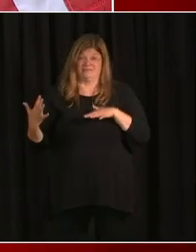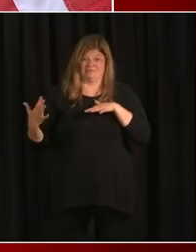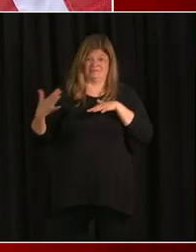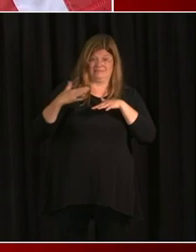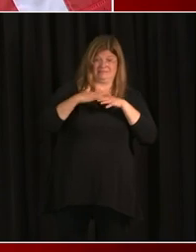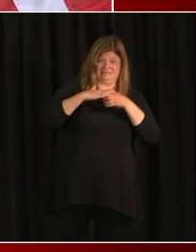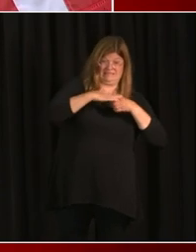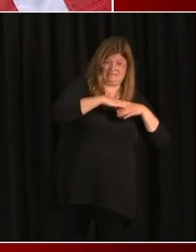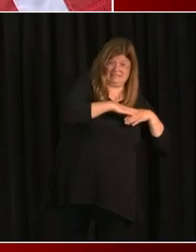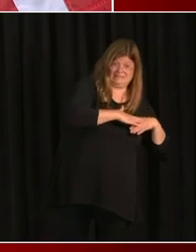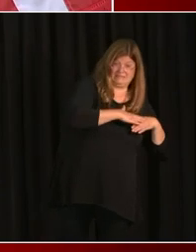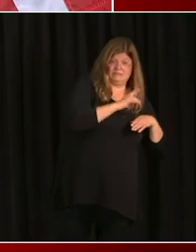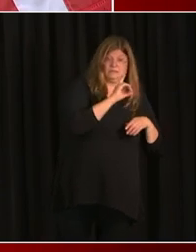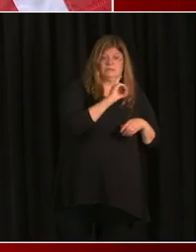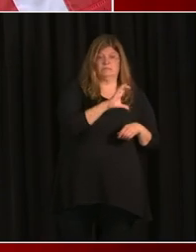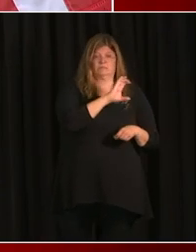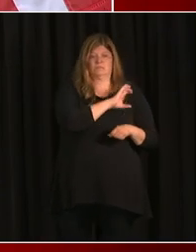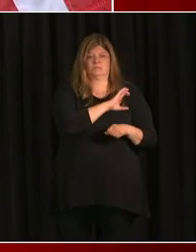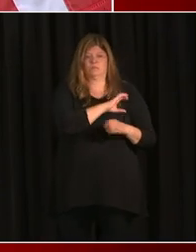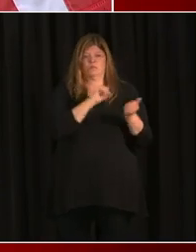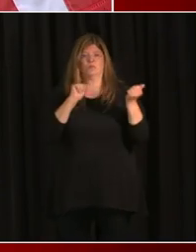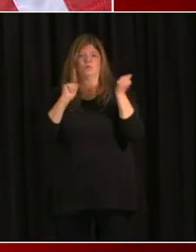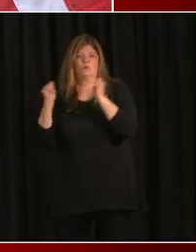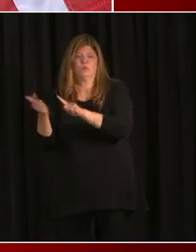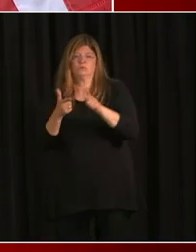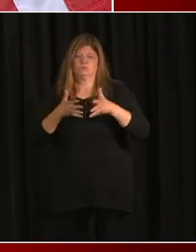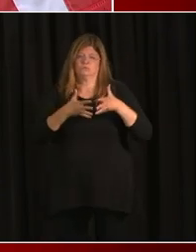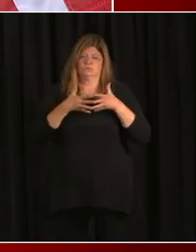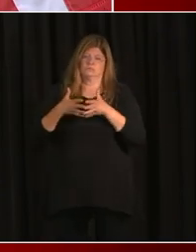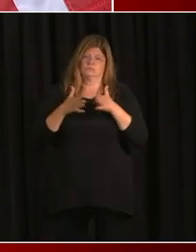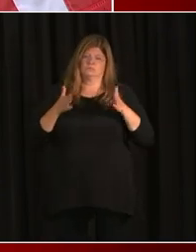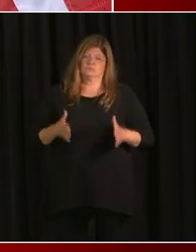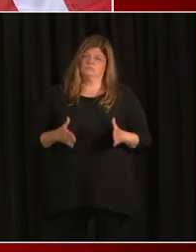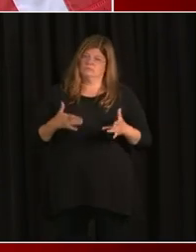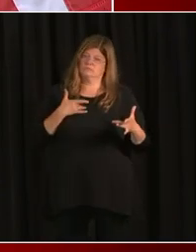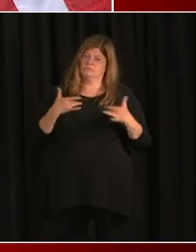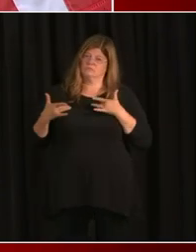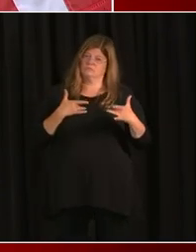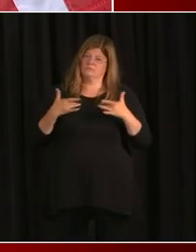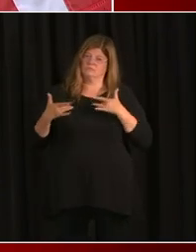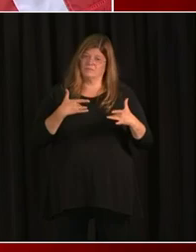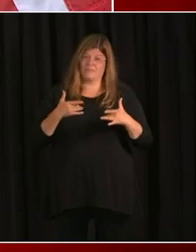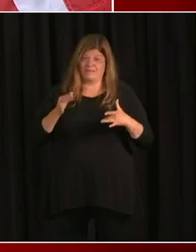that all Americans should be concerned about that. If we allowed